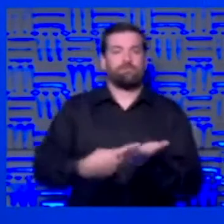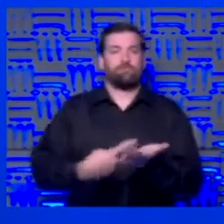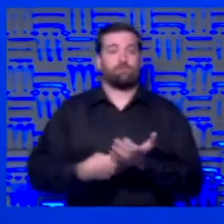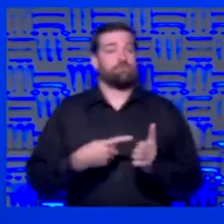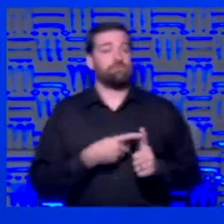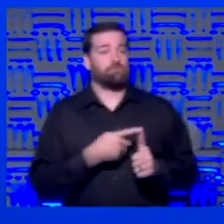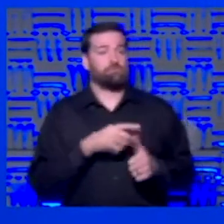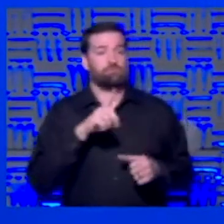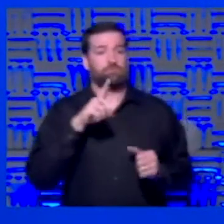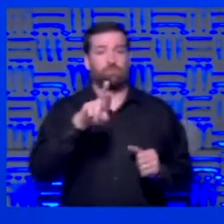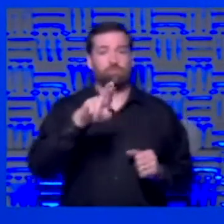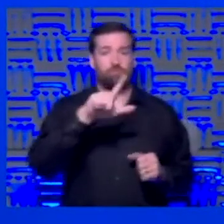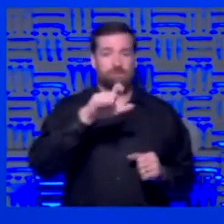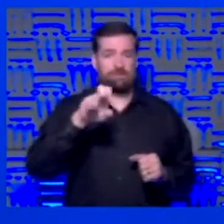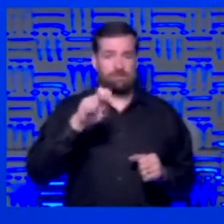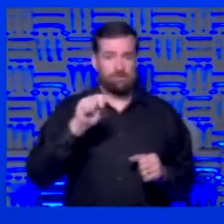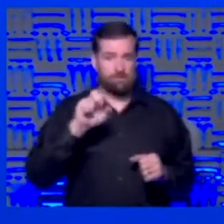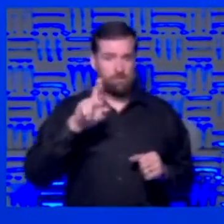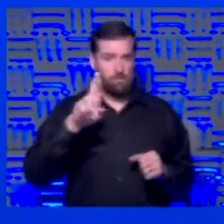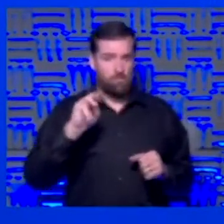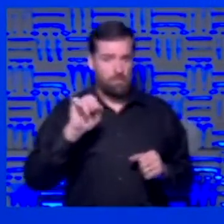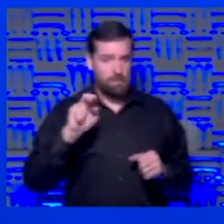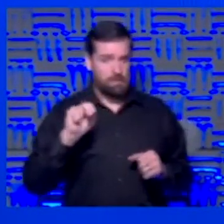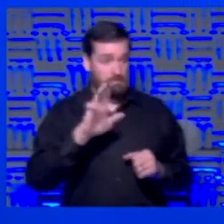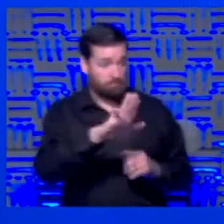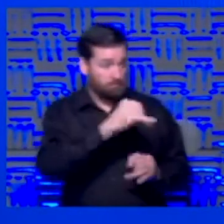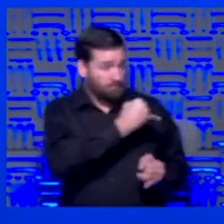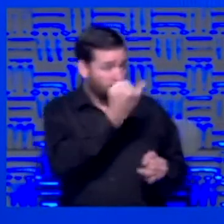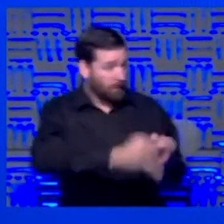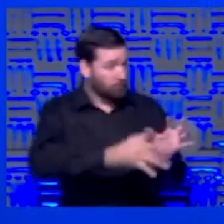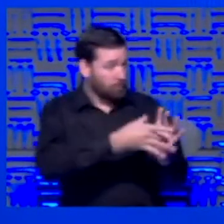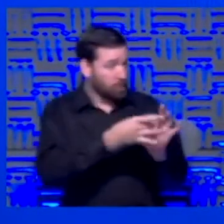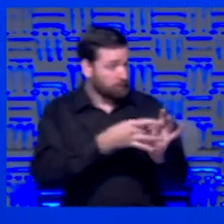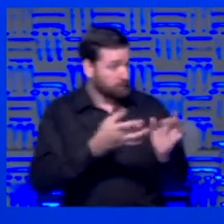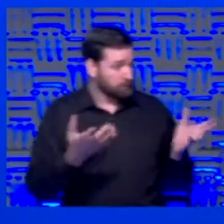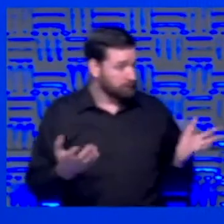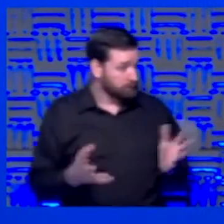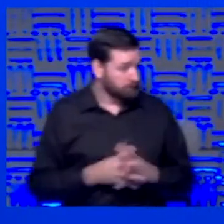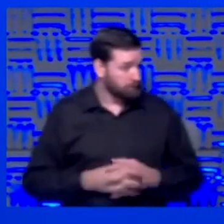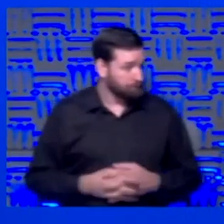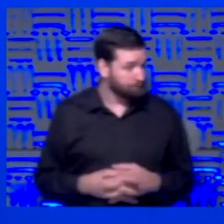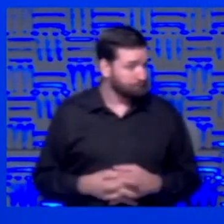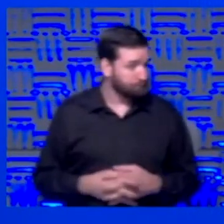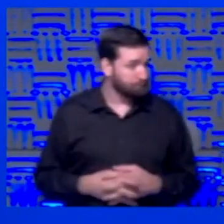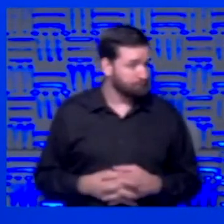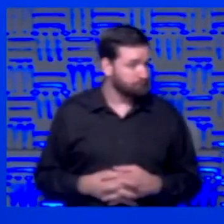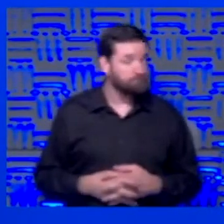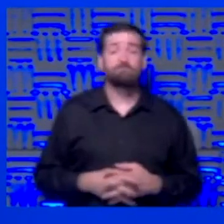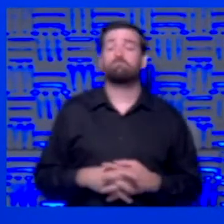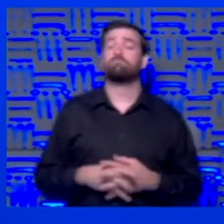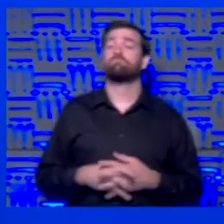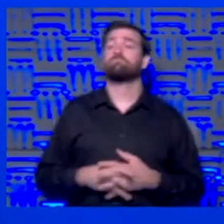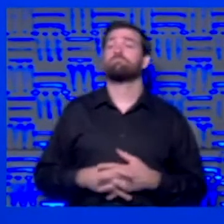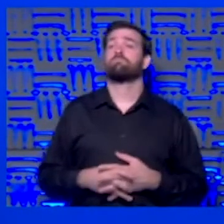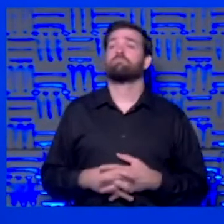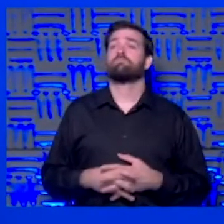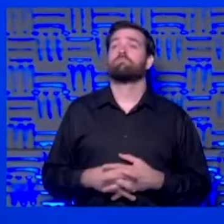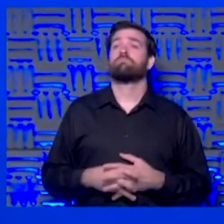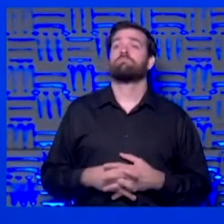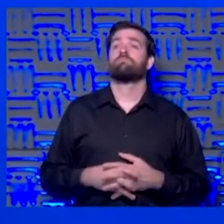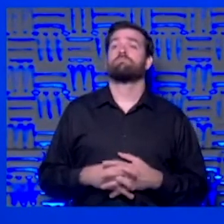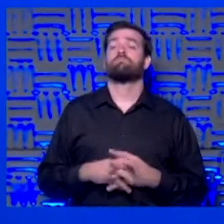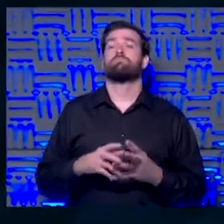with Dr. Lee Norman. Can we get your final thoughts today? Well, I think in the absence of a